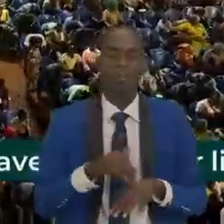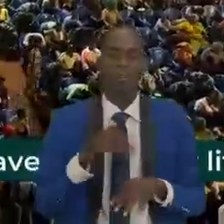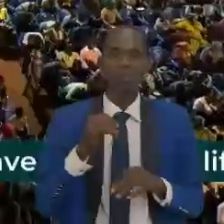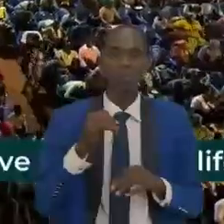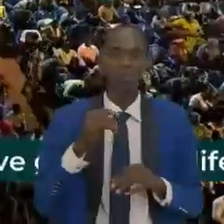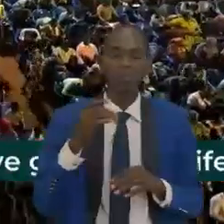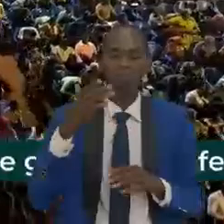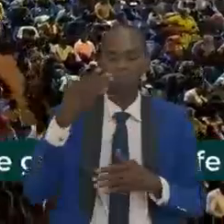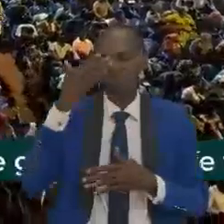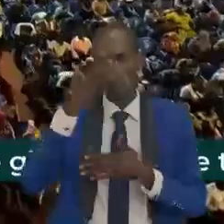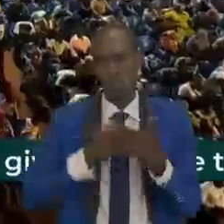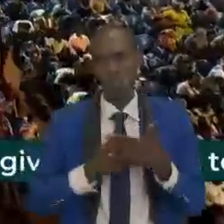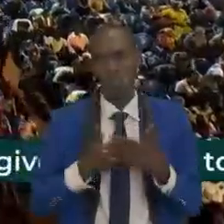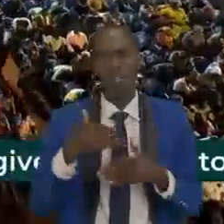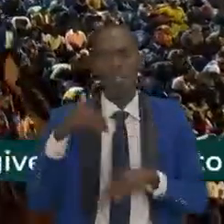At my left.